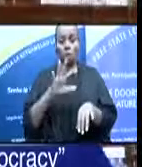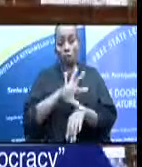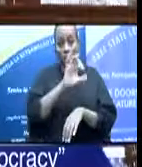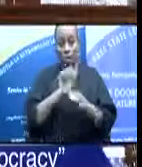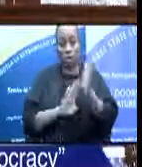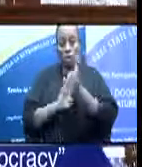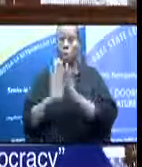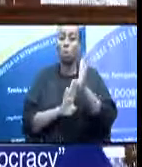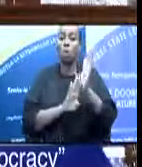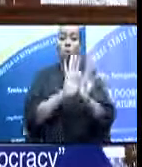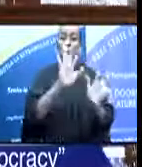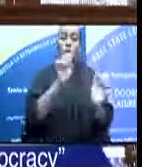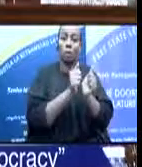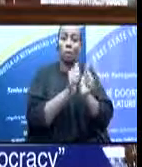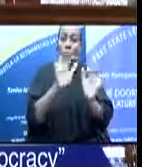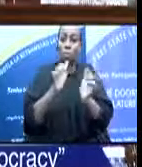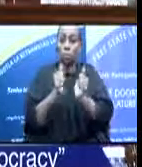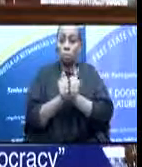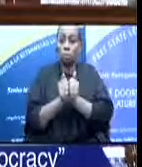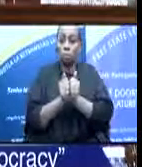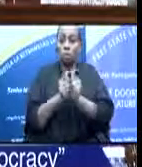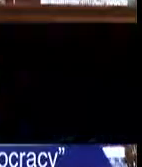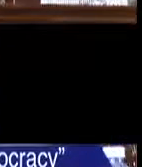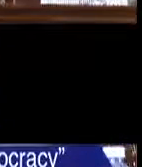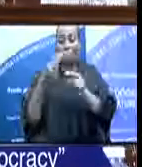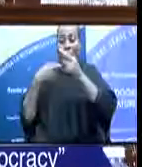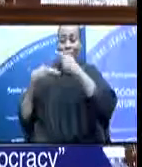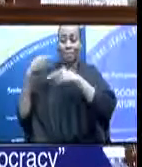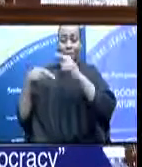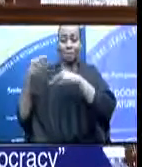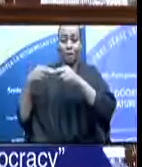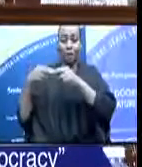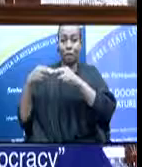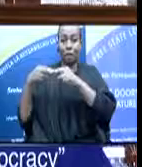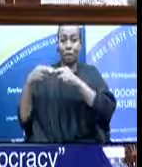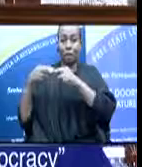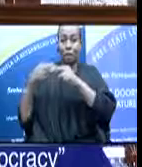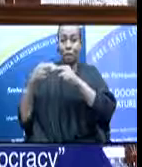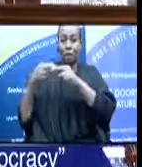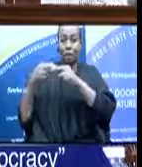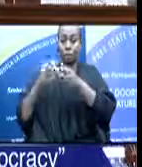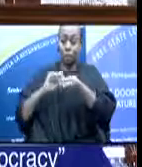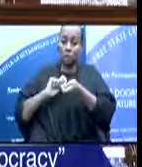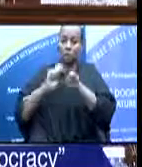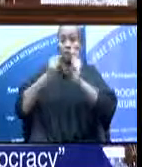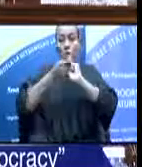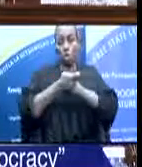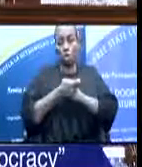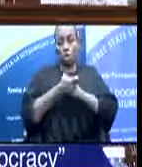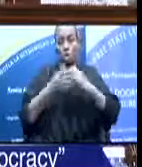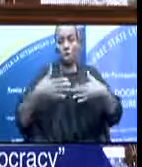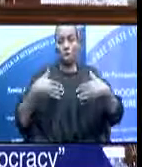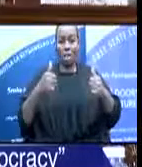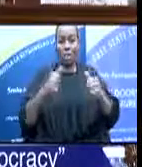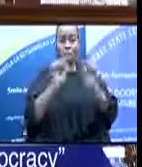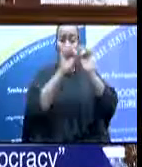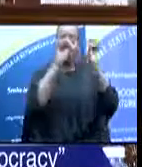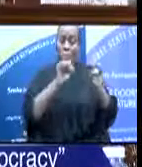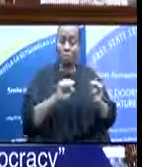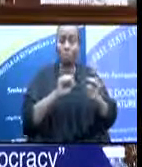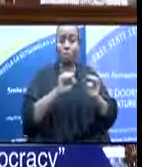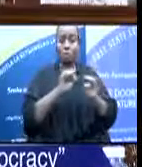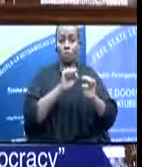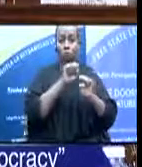Together is building on a rich history of 28 years of transforming our healthcare system. Our healthcare system was a